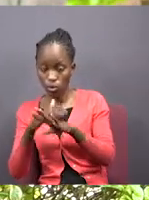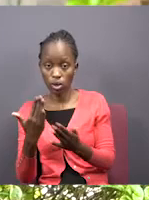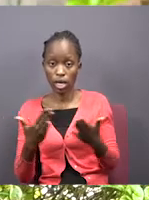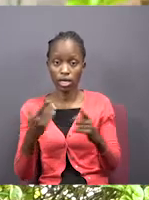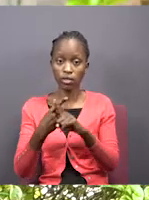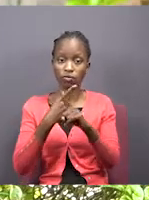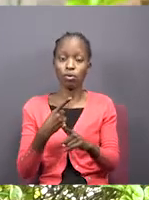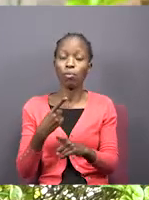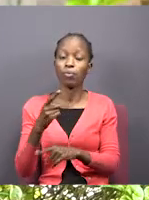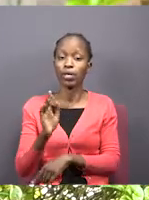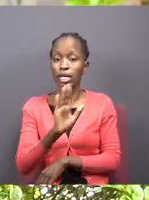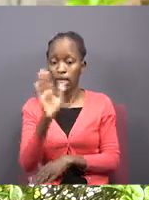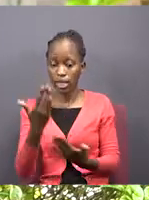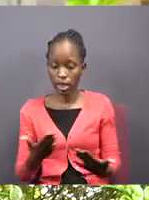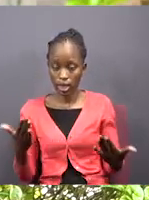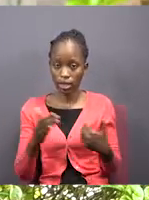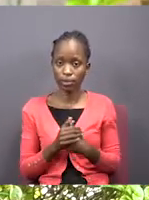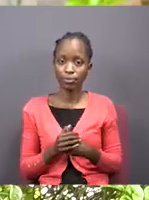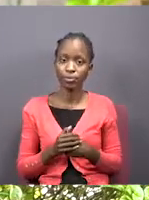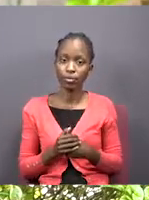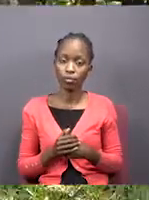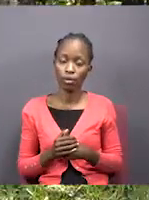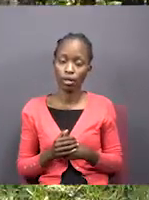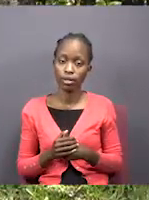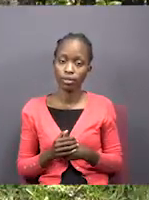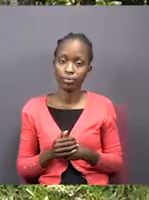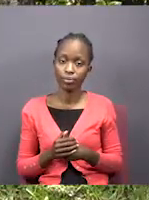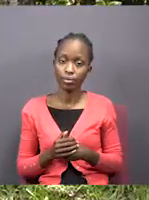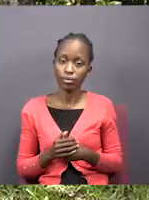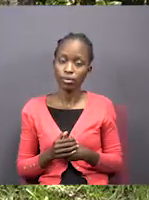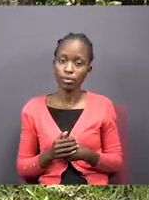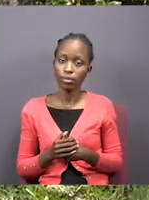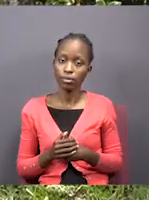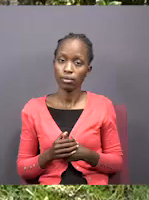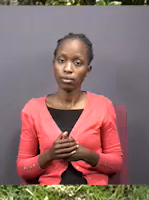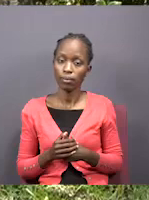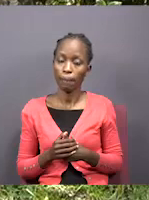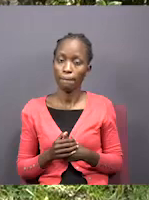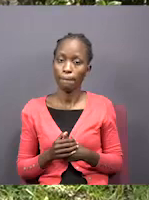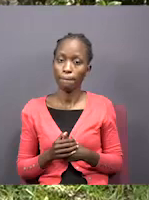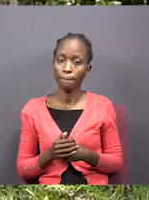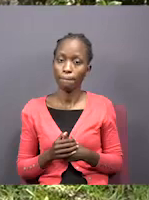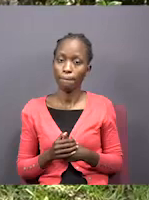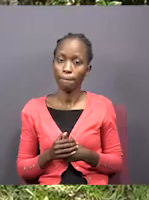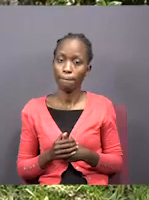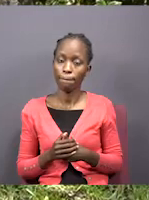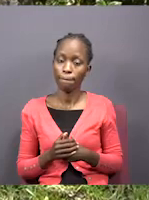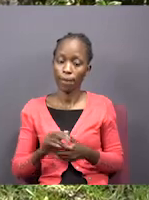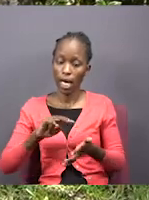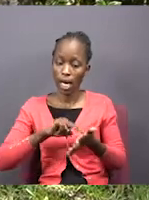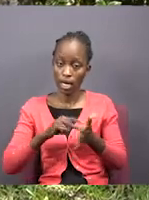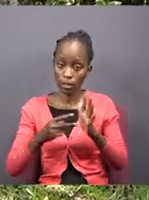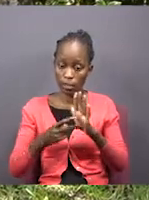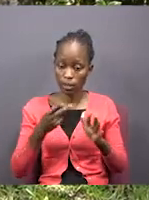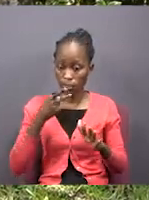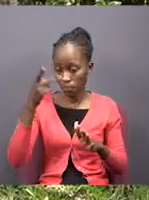things from his children. Meaning, and it says there, from whose way of life is blameless. That